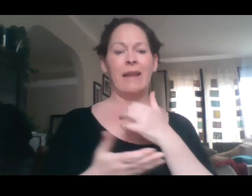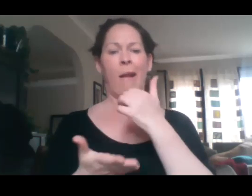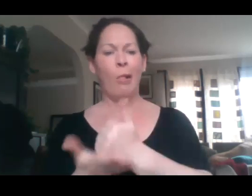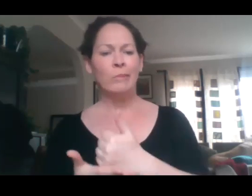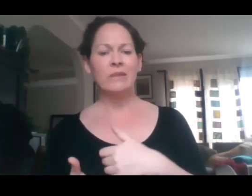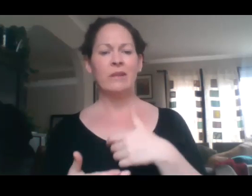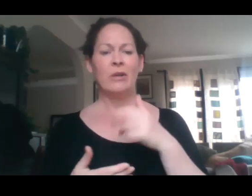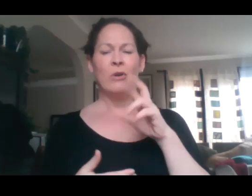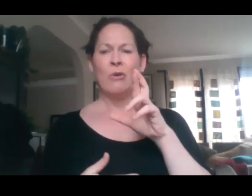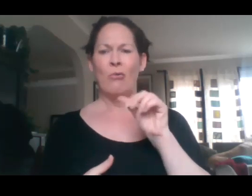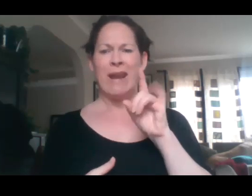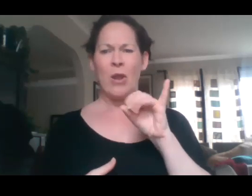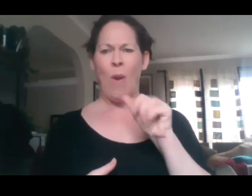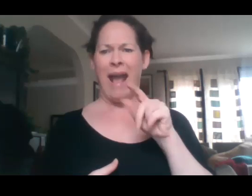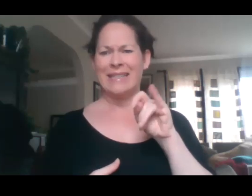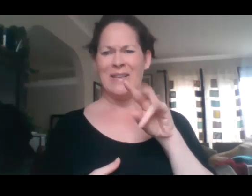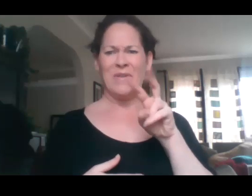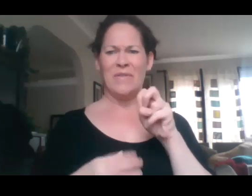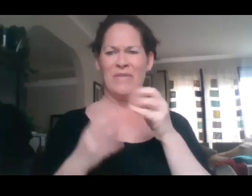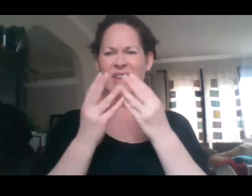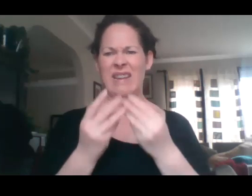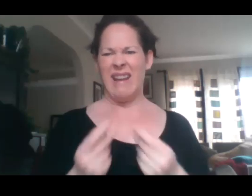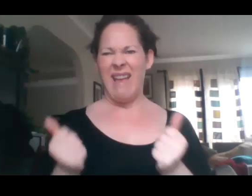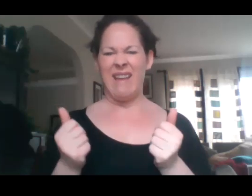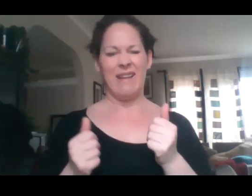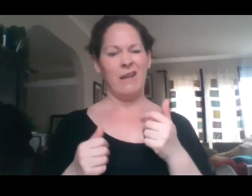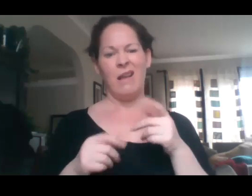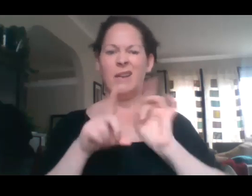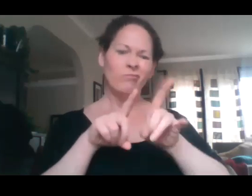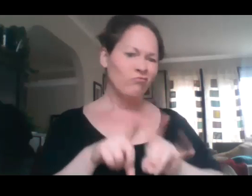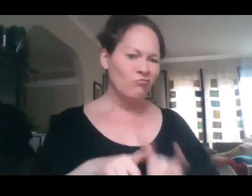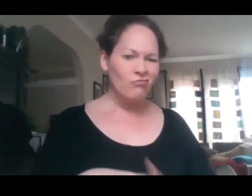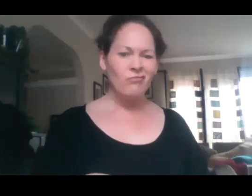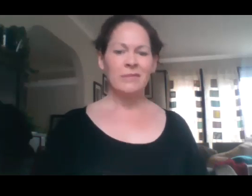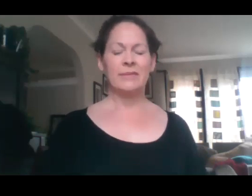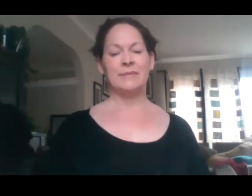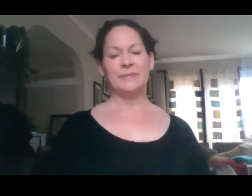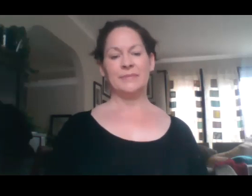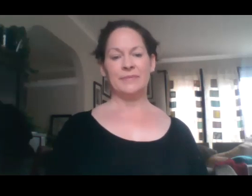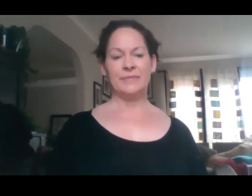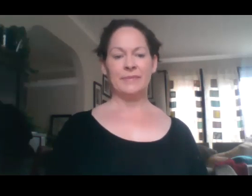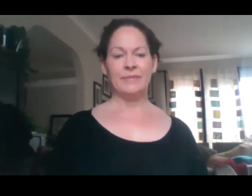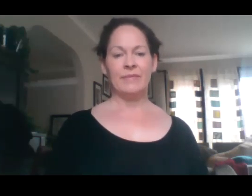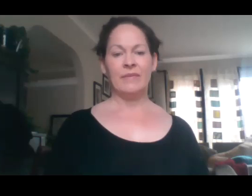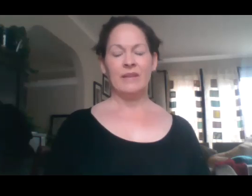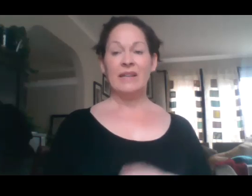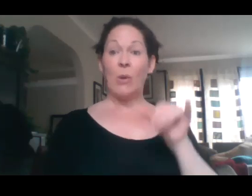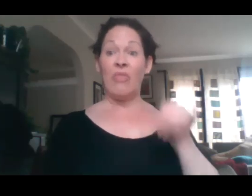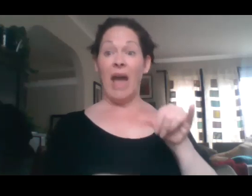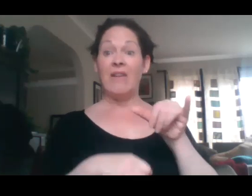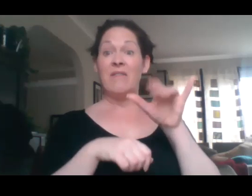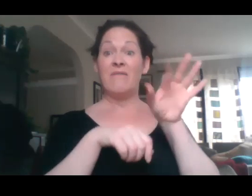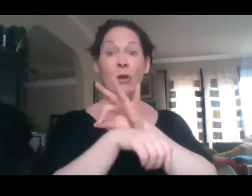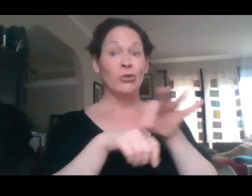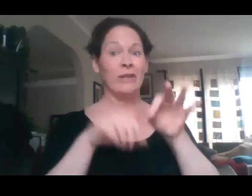decay, they fall out of so many differential equations. They're probably the simplest forms to do it. So this exponential function is